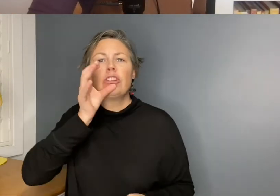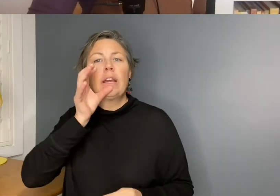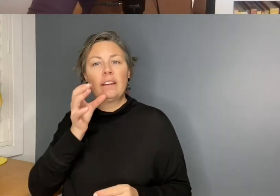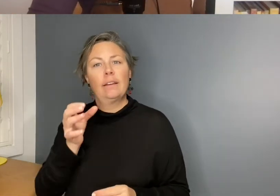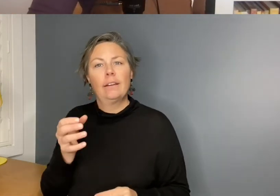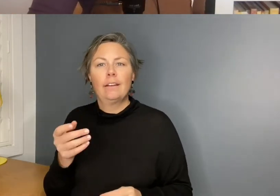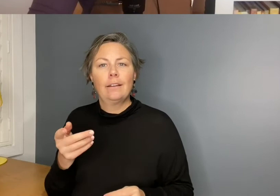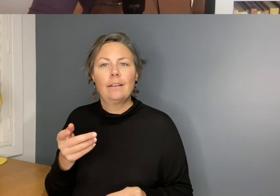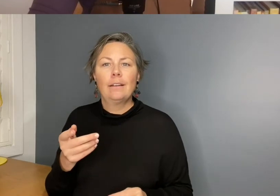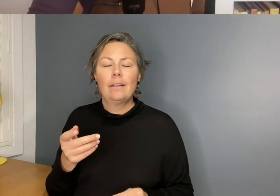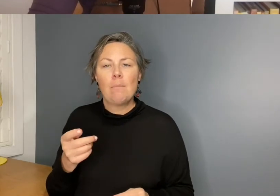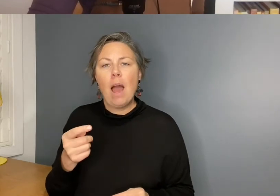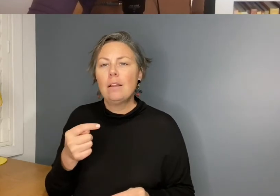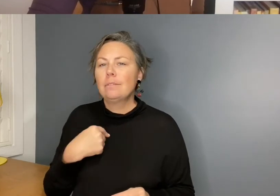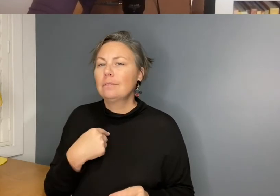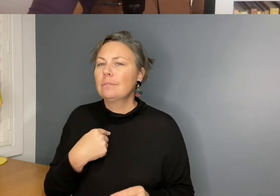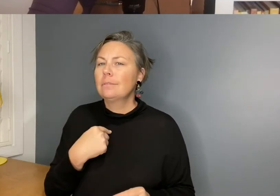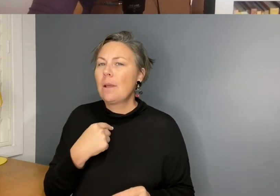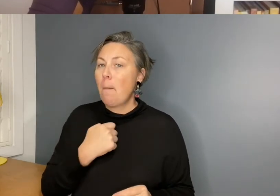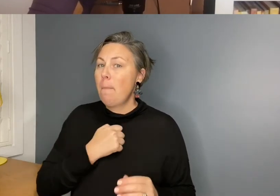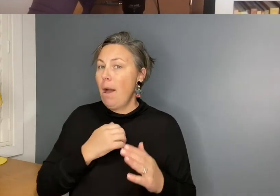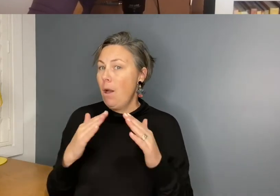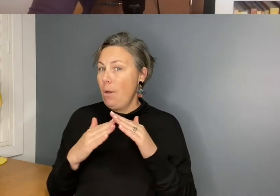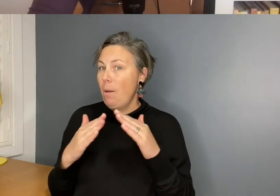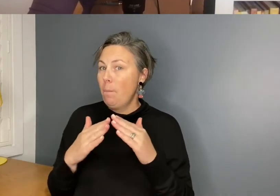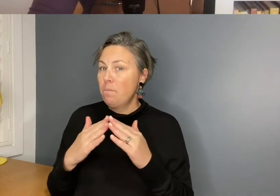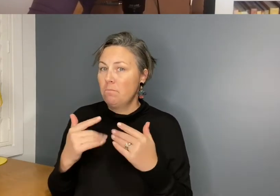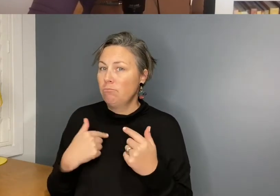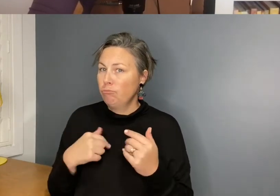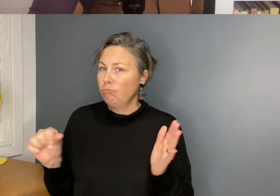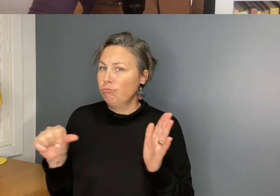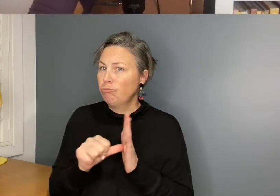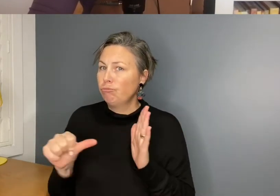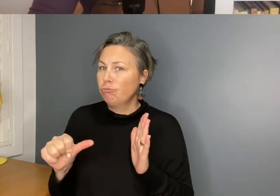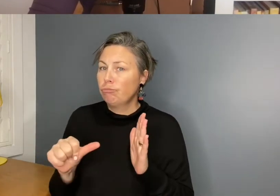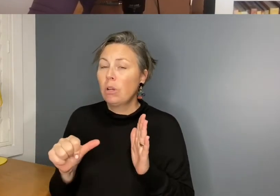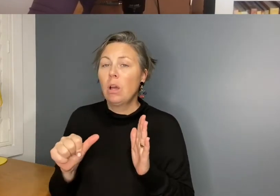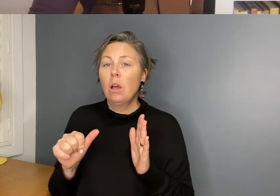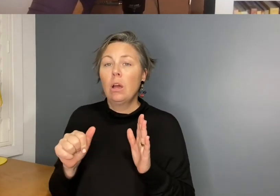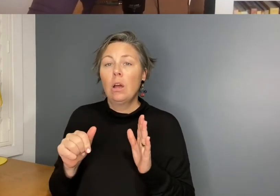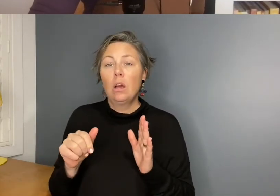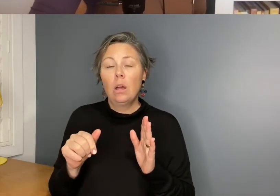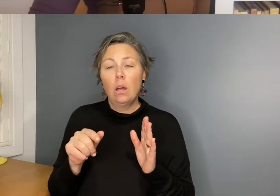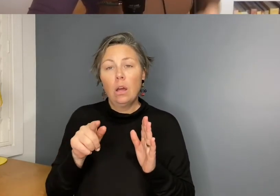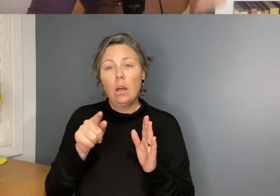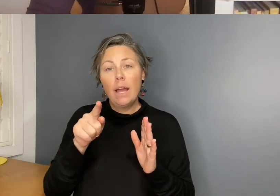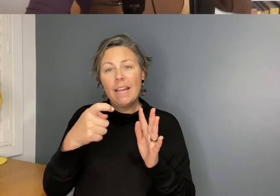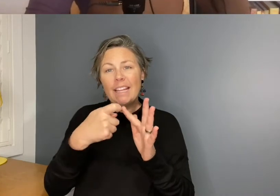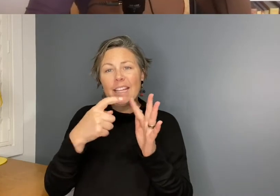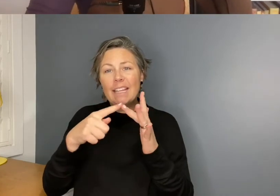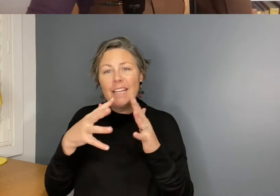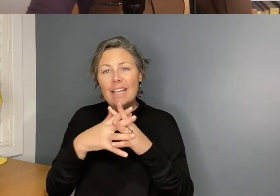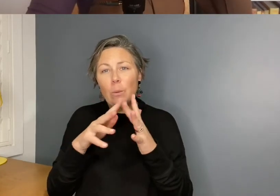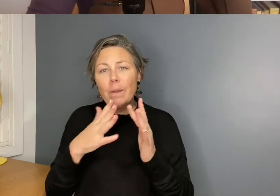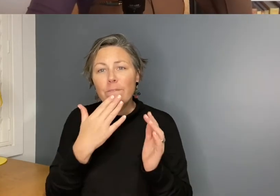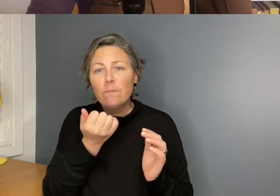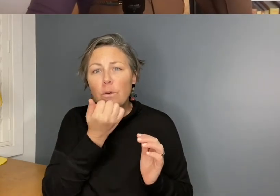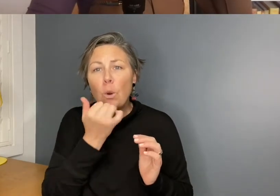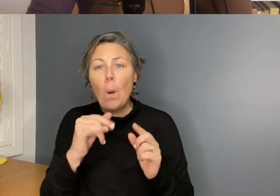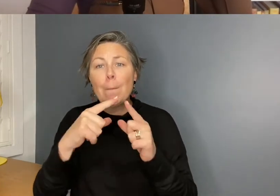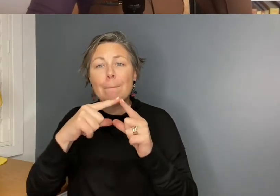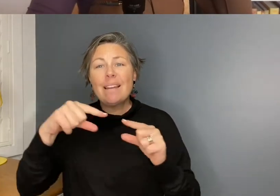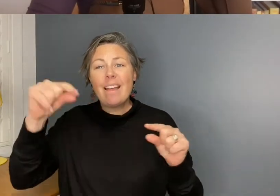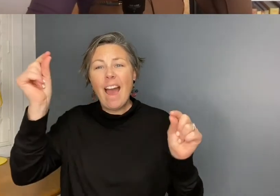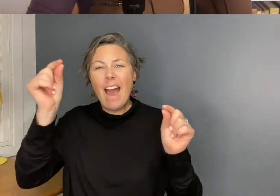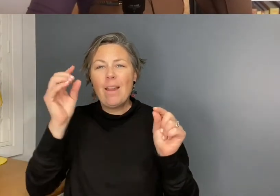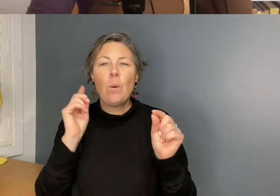health. But I'm a real stickler in my household, Rebecca, to eat the skins of our kiwis and the strings on the bananas